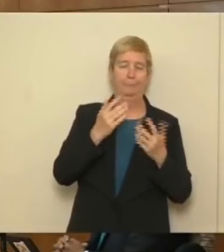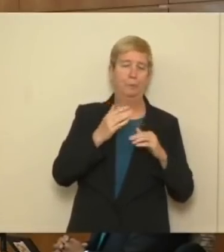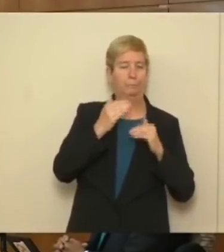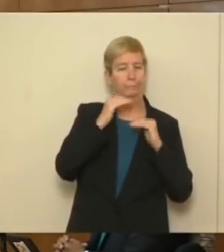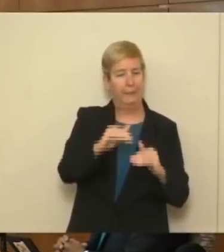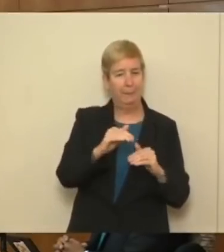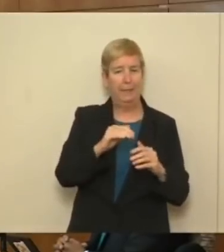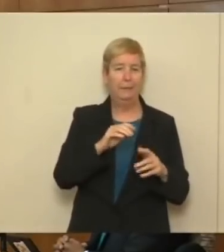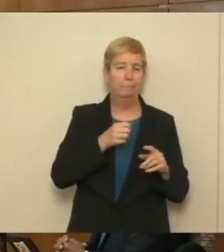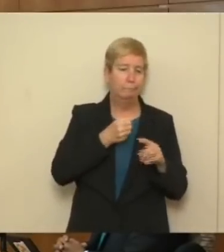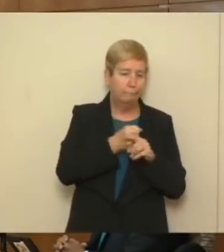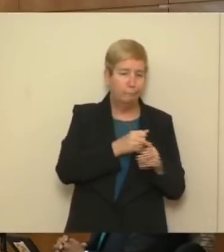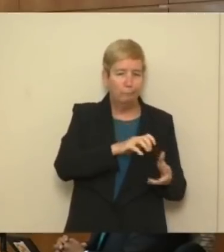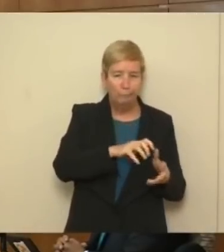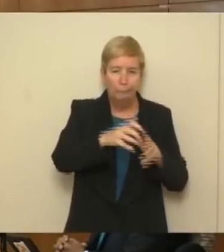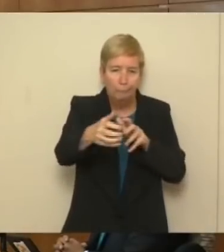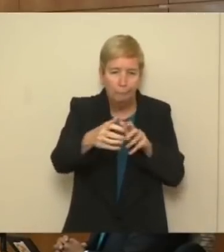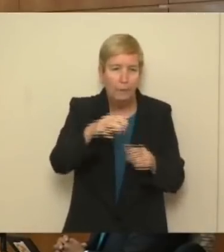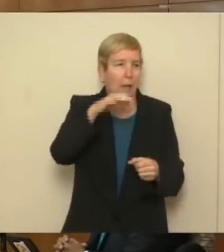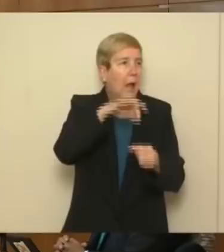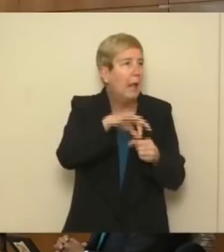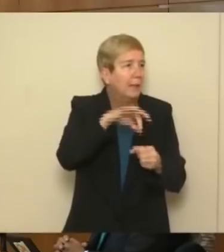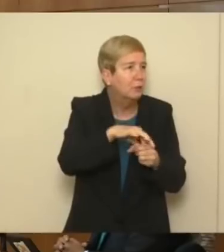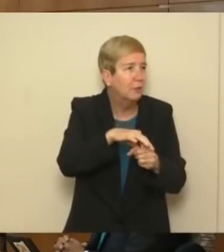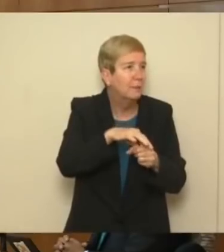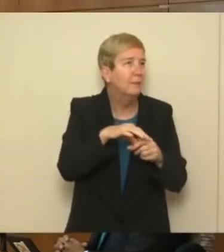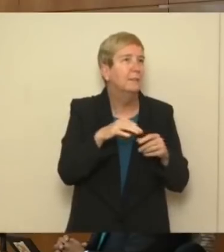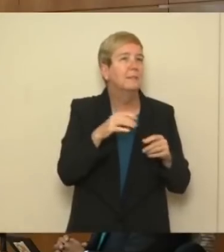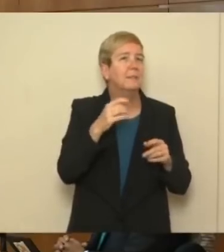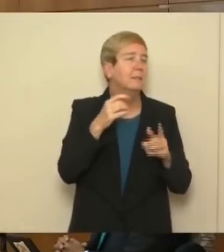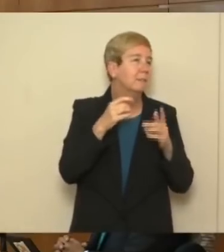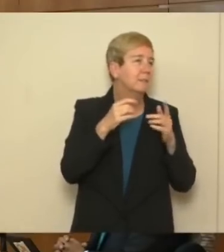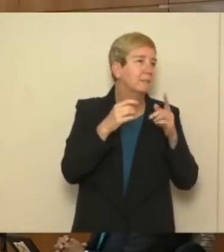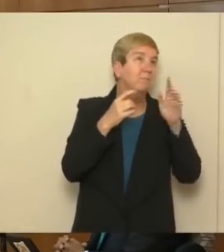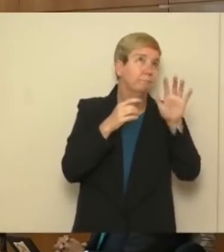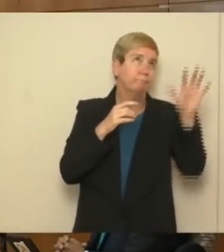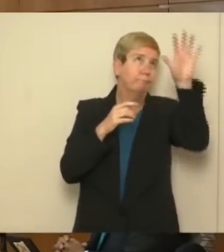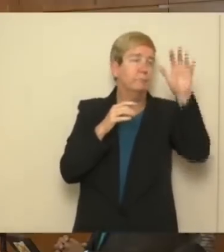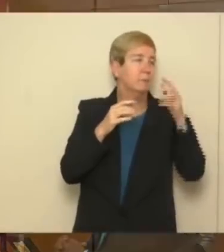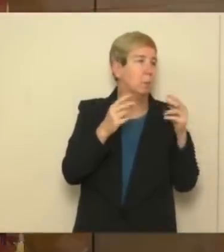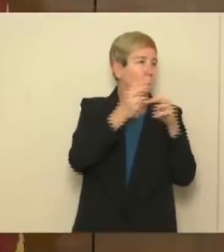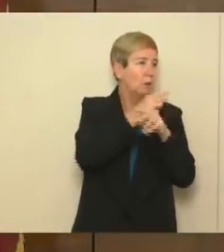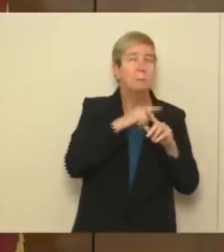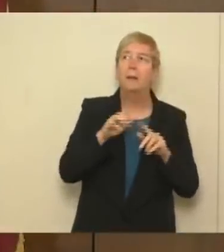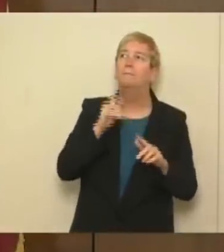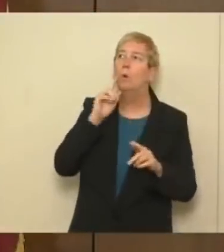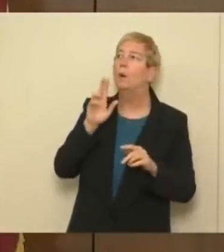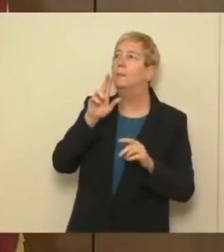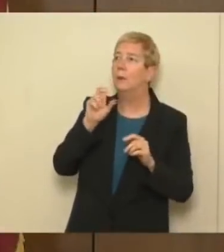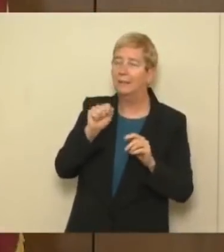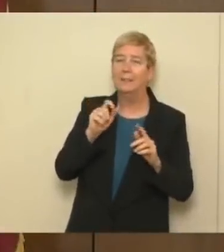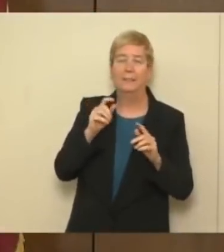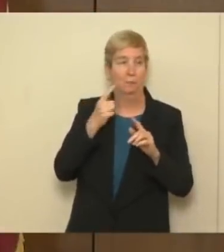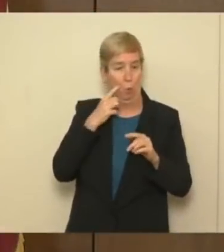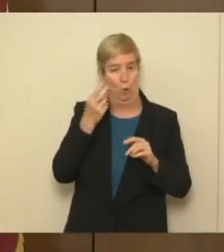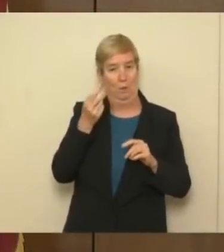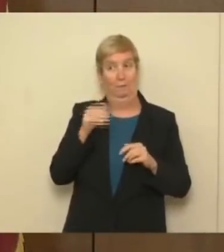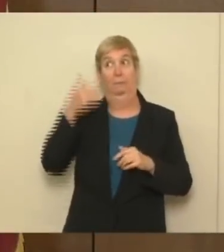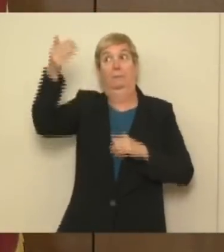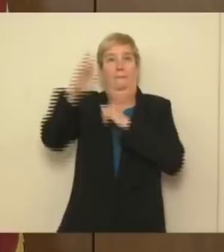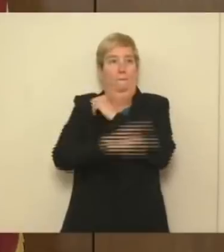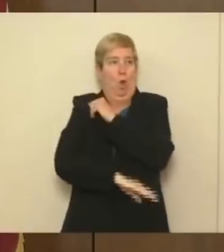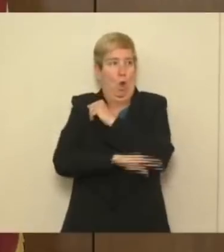differently to boost and solve that problem in November during the election. Thank you. Thank you very much for your questions.